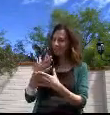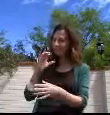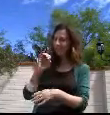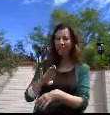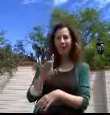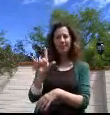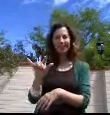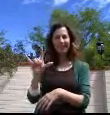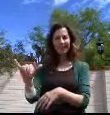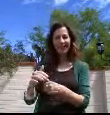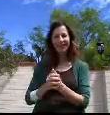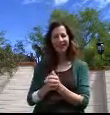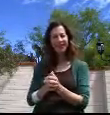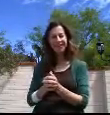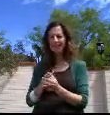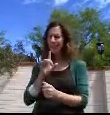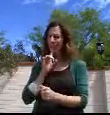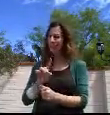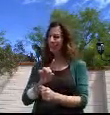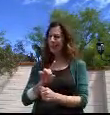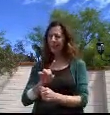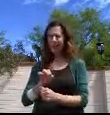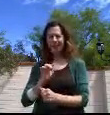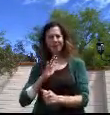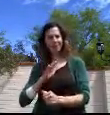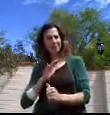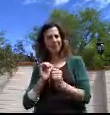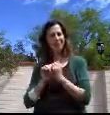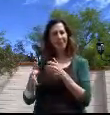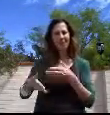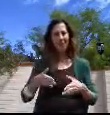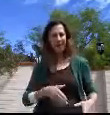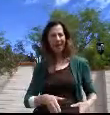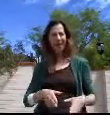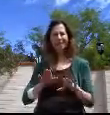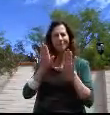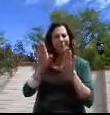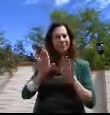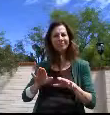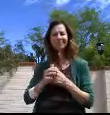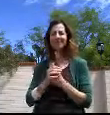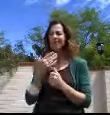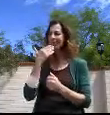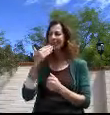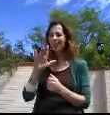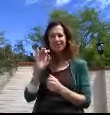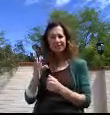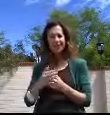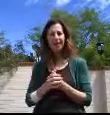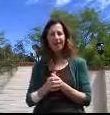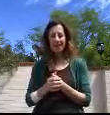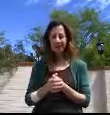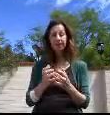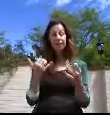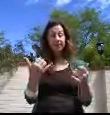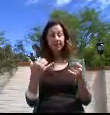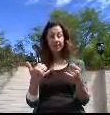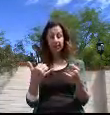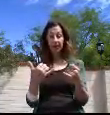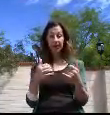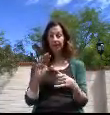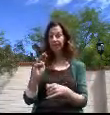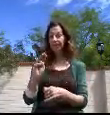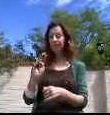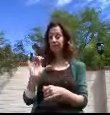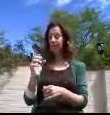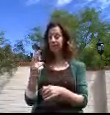Woo! Good job, Lily. Good job. You're working those pants. Good job, Lily. Good job. Woo-hoo. Want a treat? All right, coming